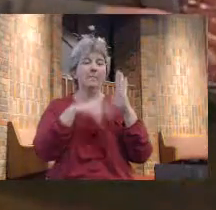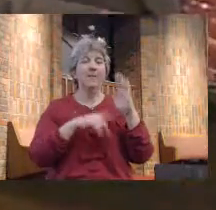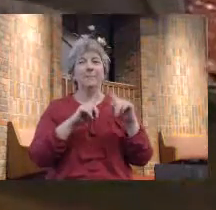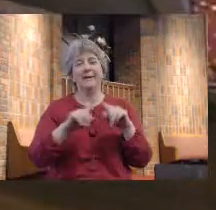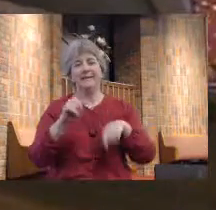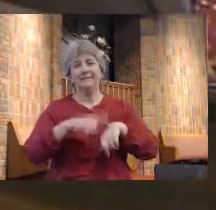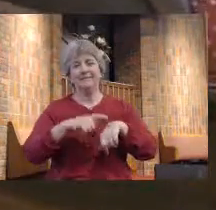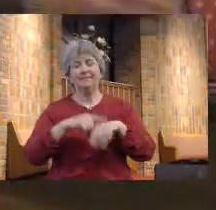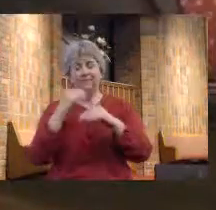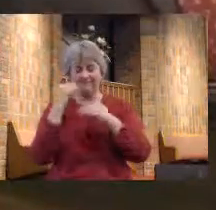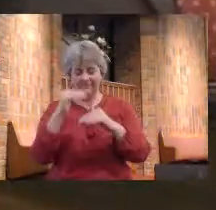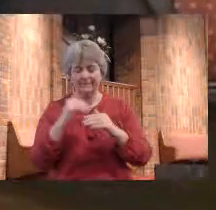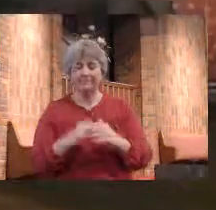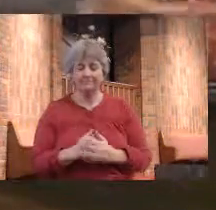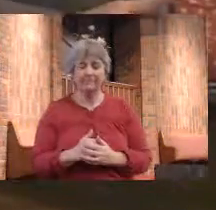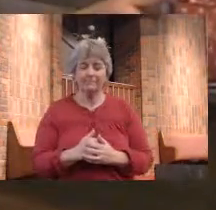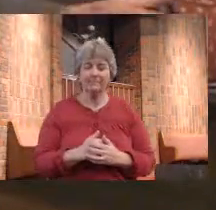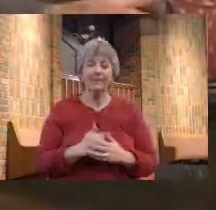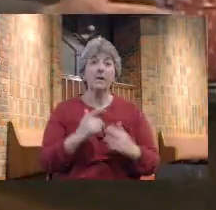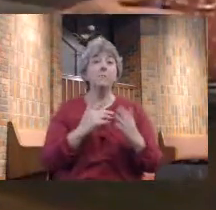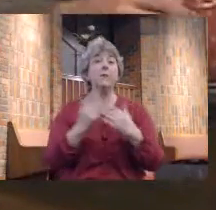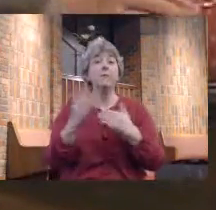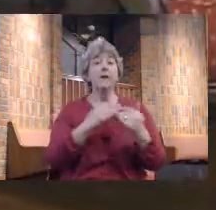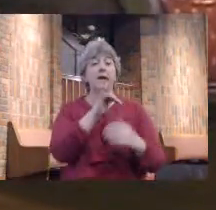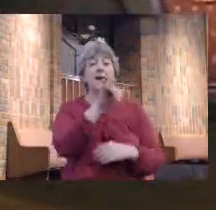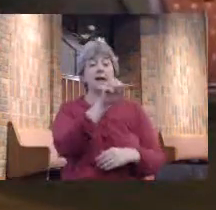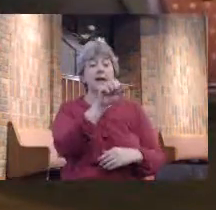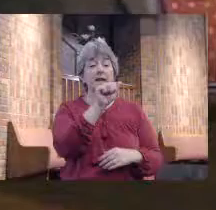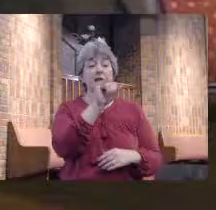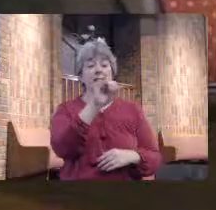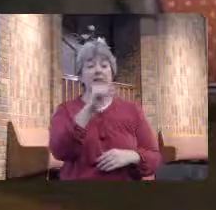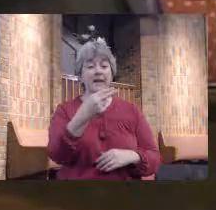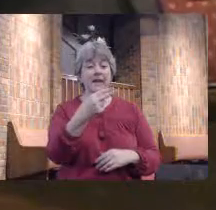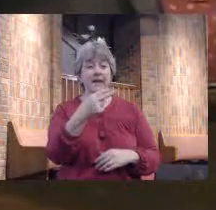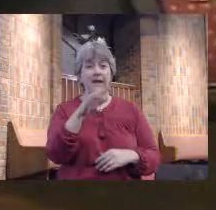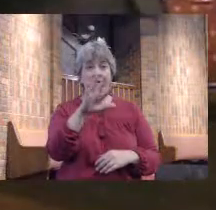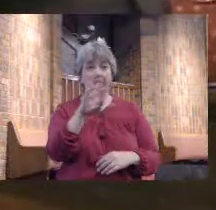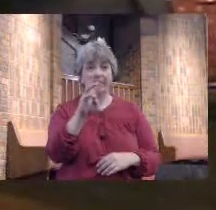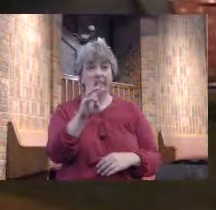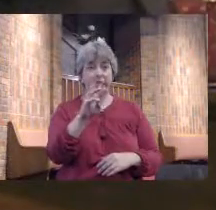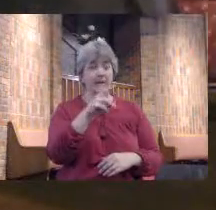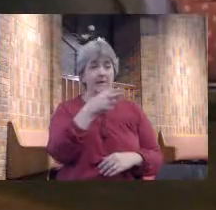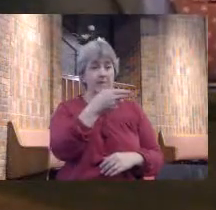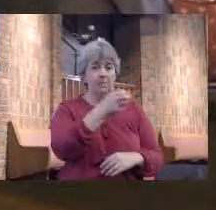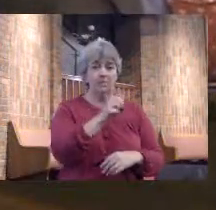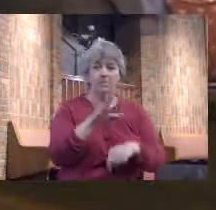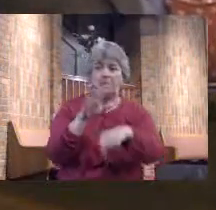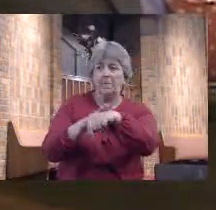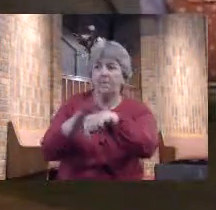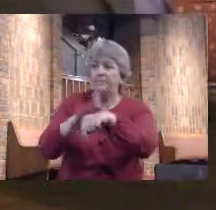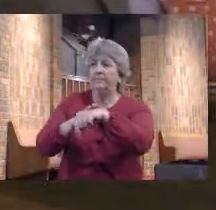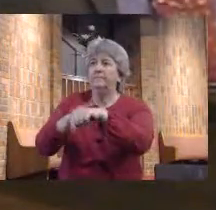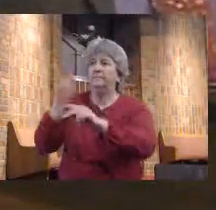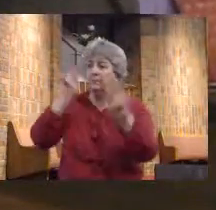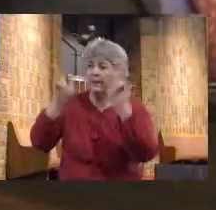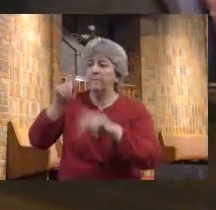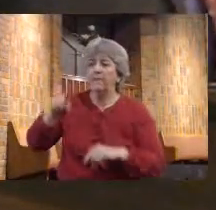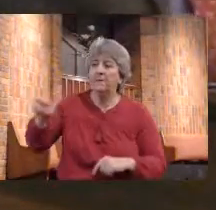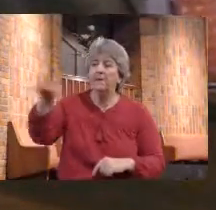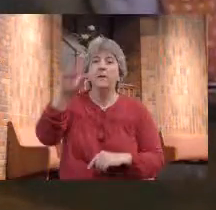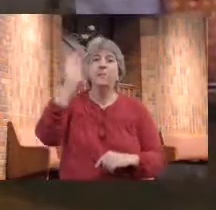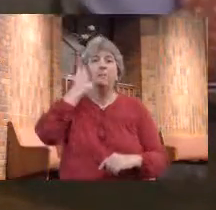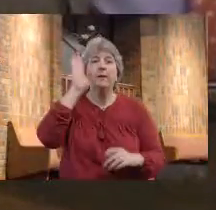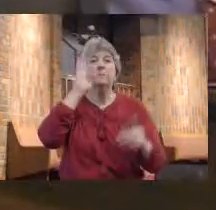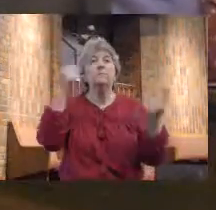have that time. But Isaiah in chapter 56 is preparing the people of God for what's going to take place, and all